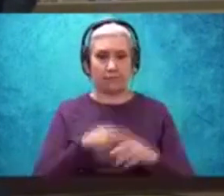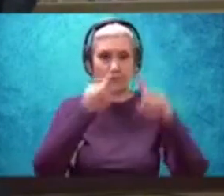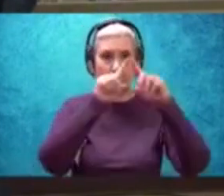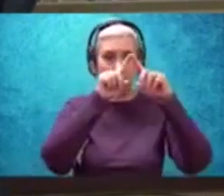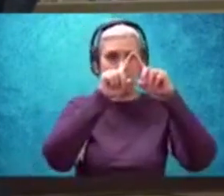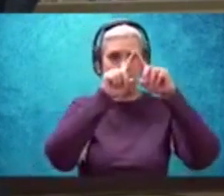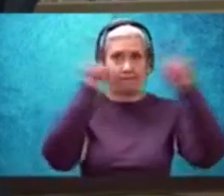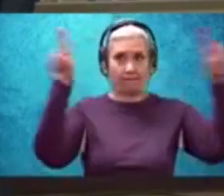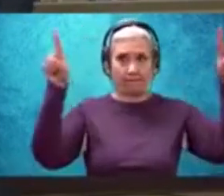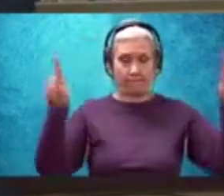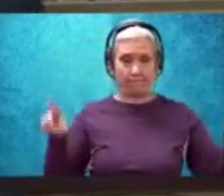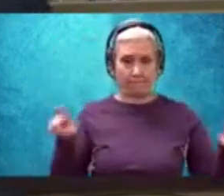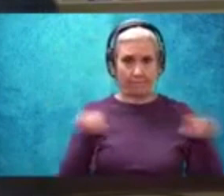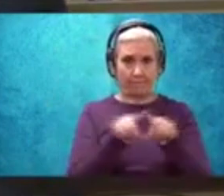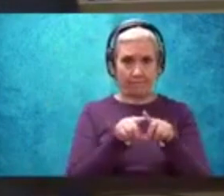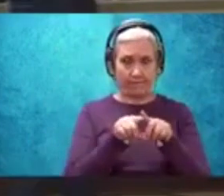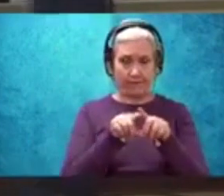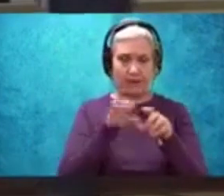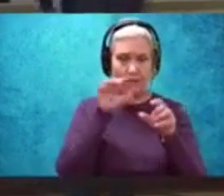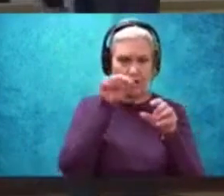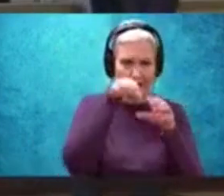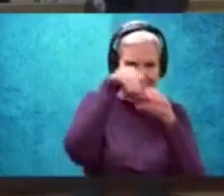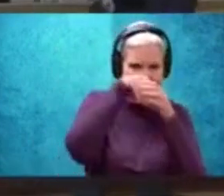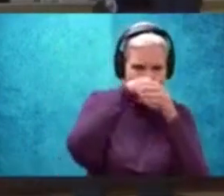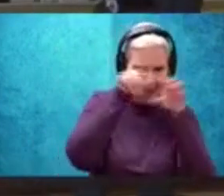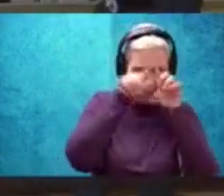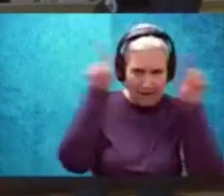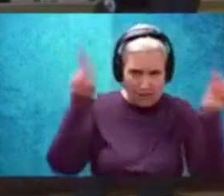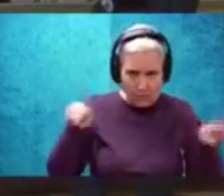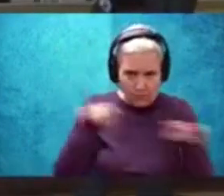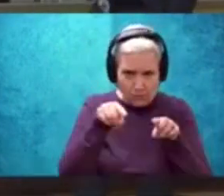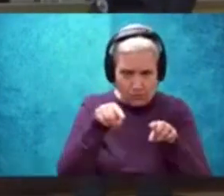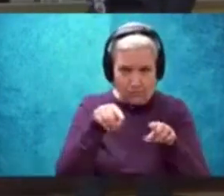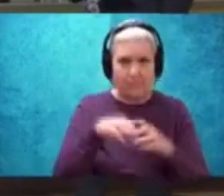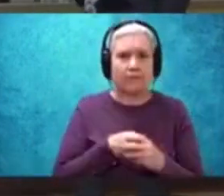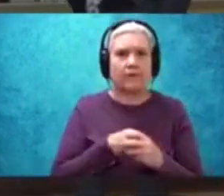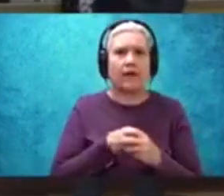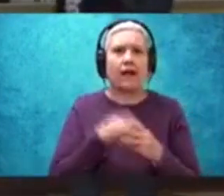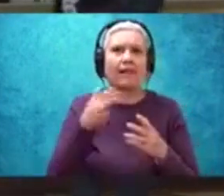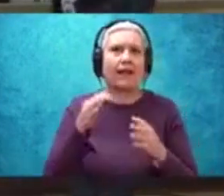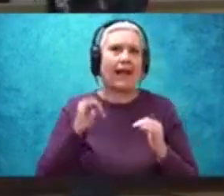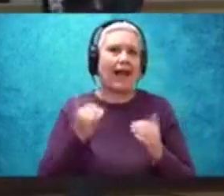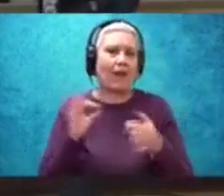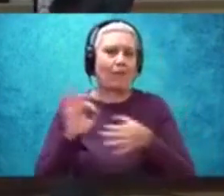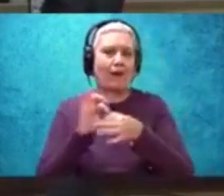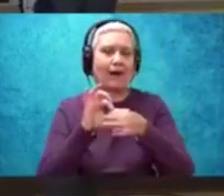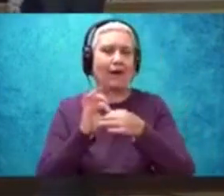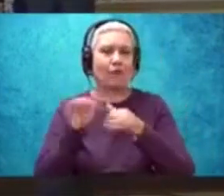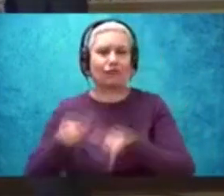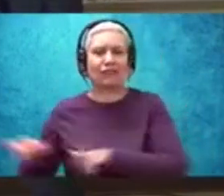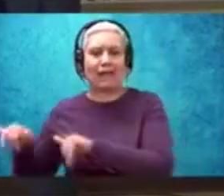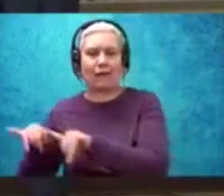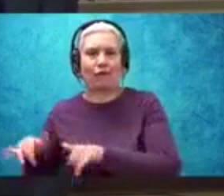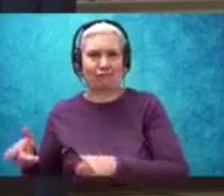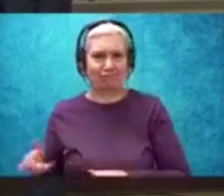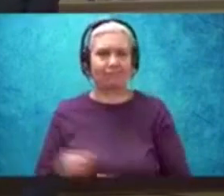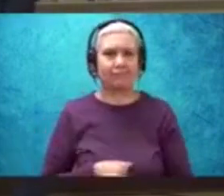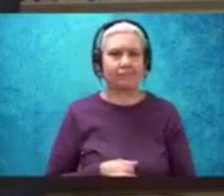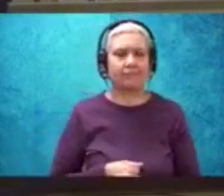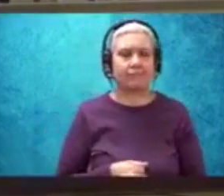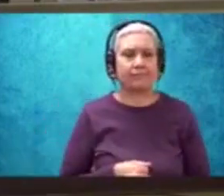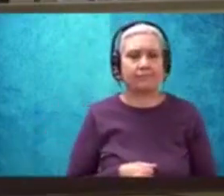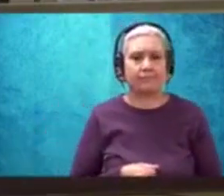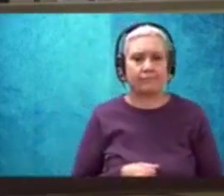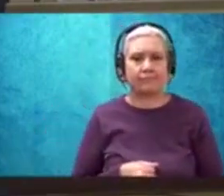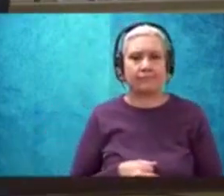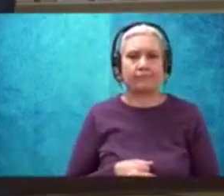rectangle, and how it's going to relate to this standard form of an equation that I'm going to show you in just a second. So we decompose